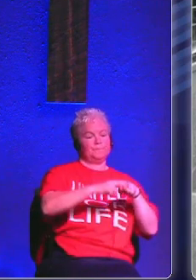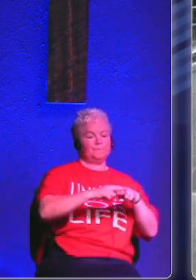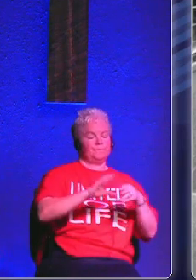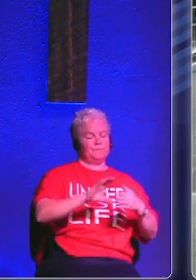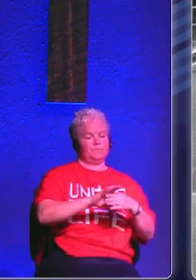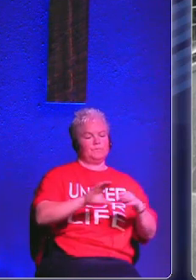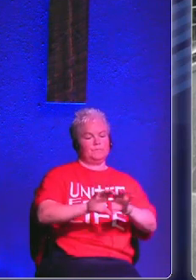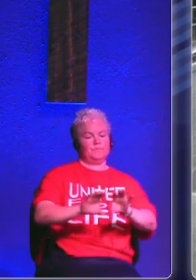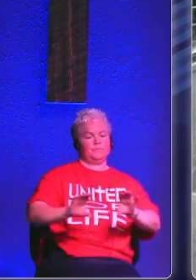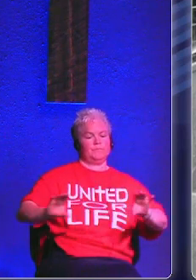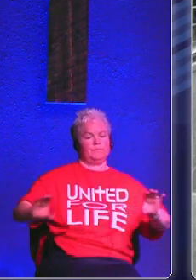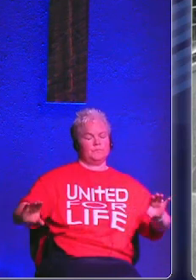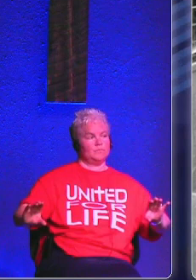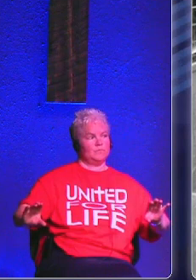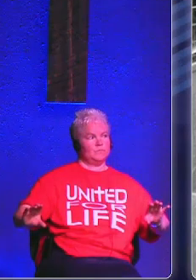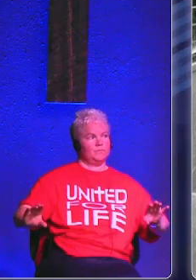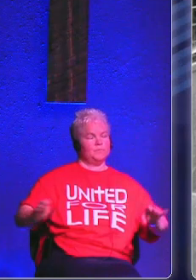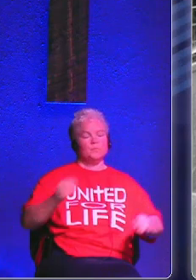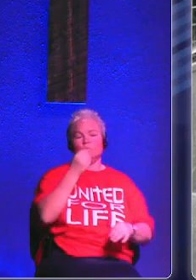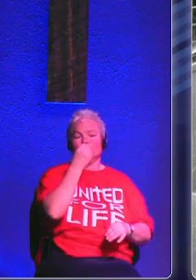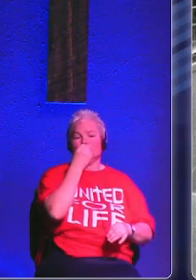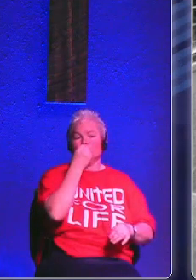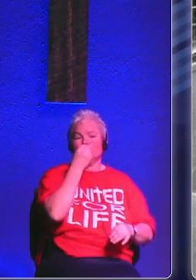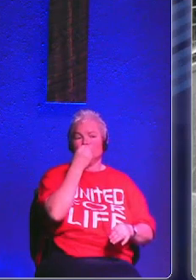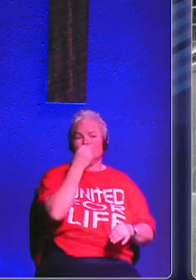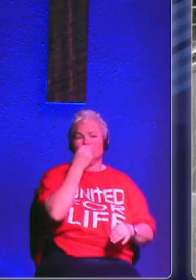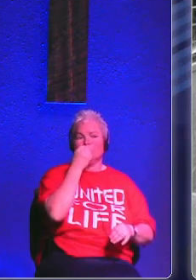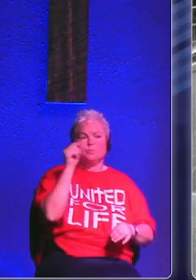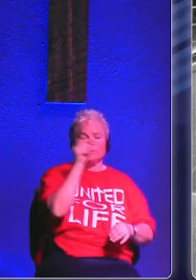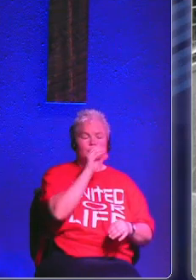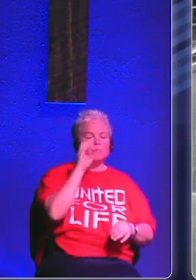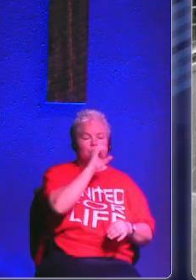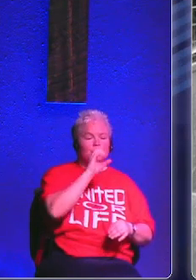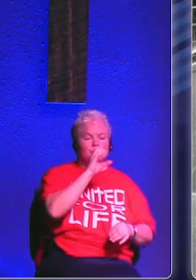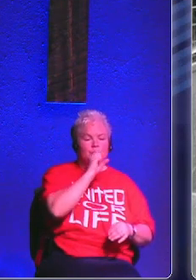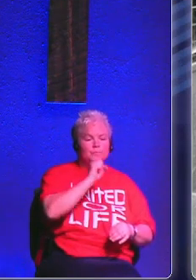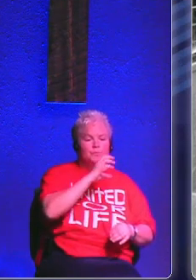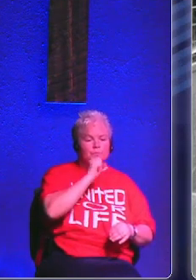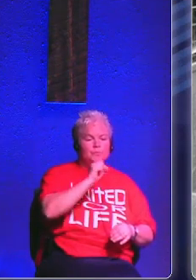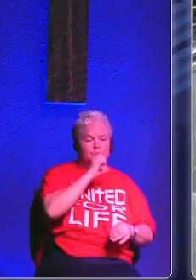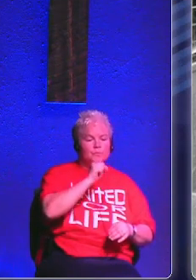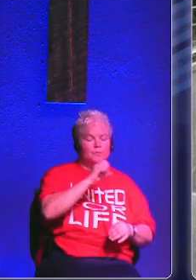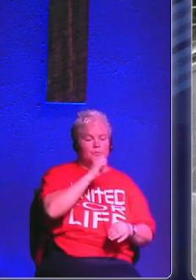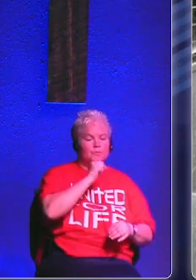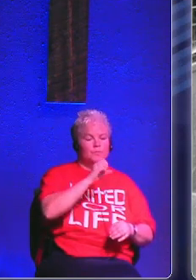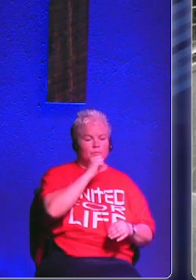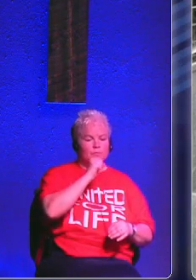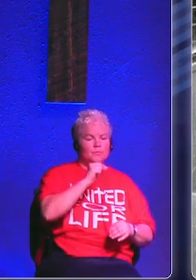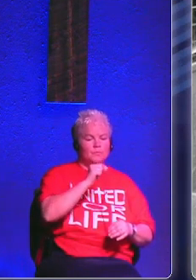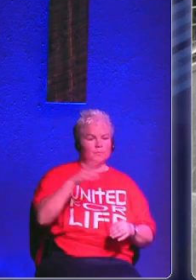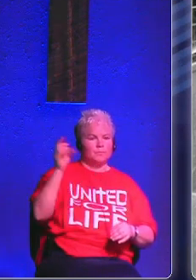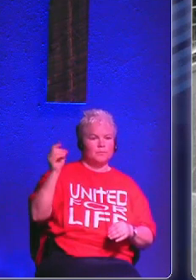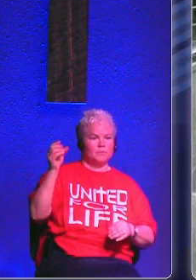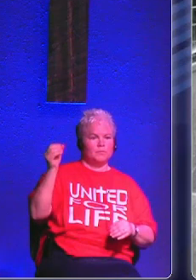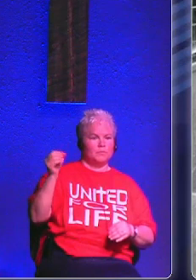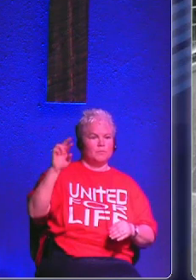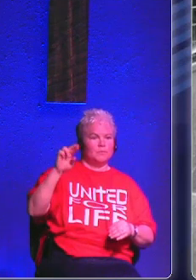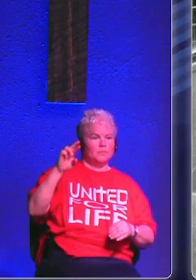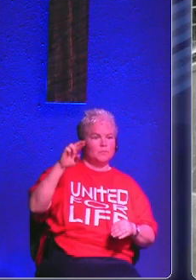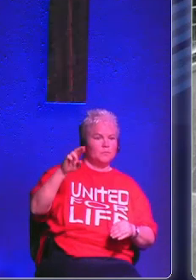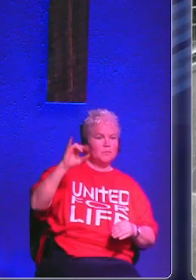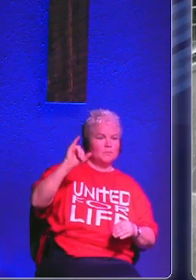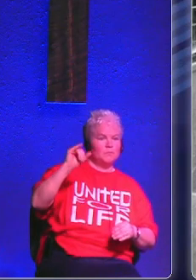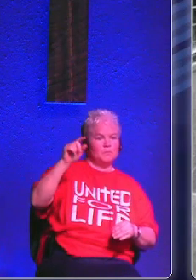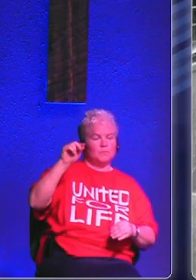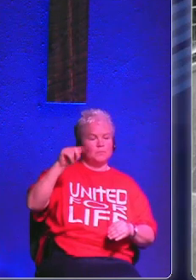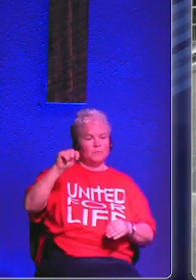on the couch, eating the orange Doritos. Not the blue ones. I don't like the